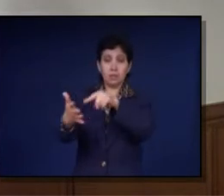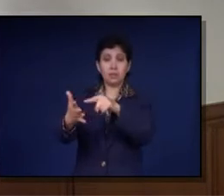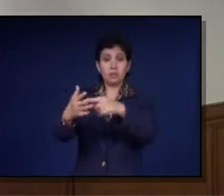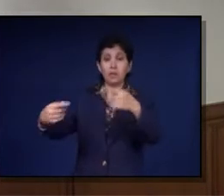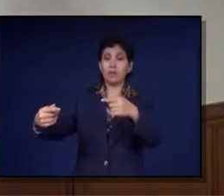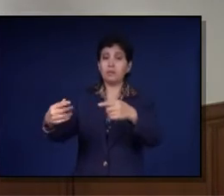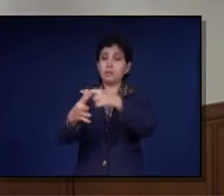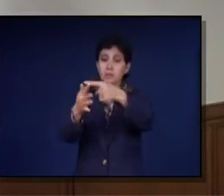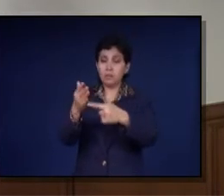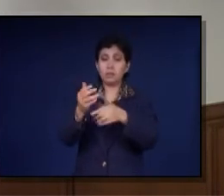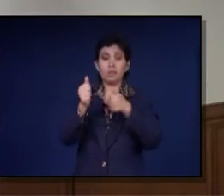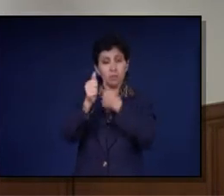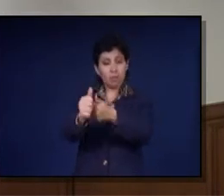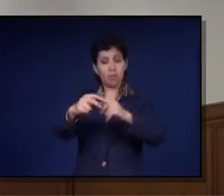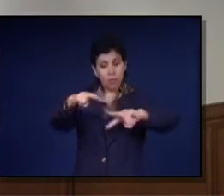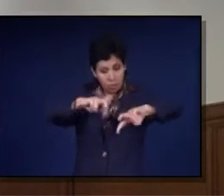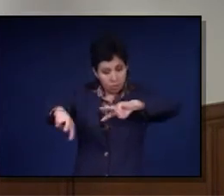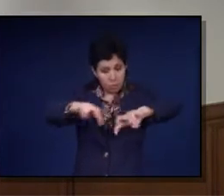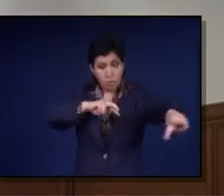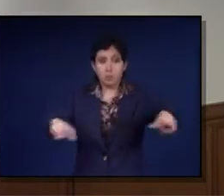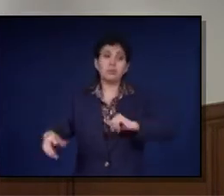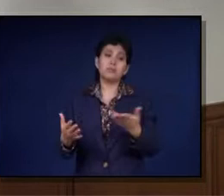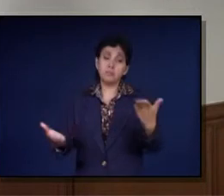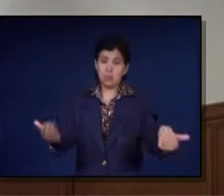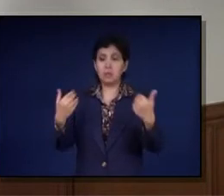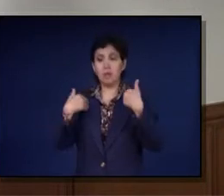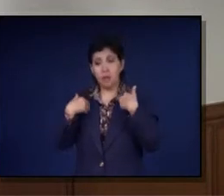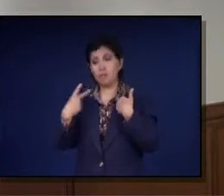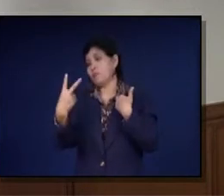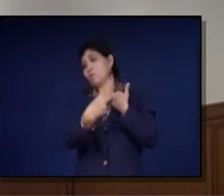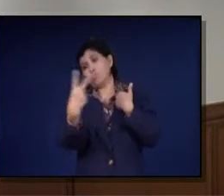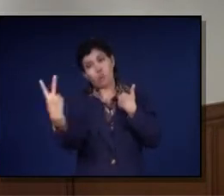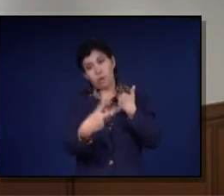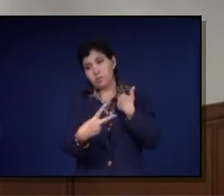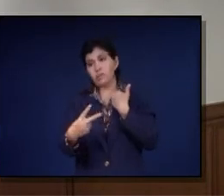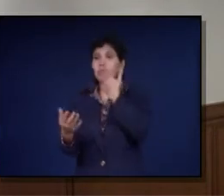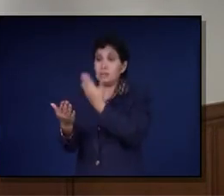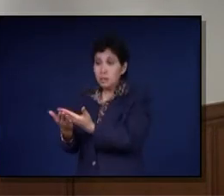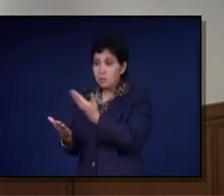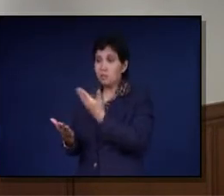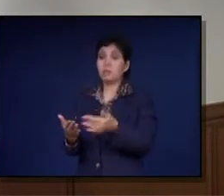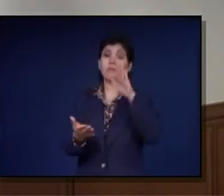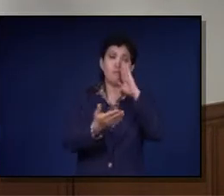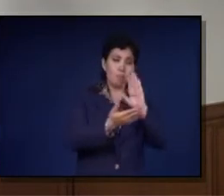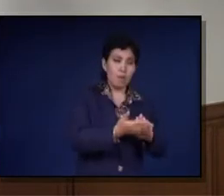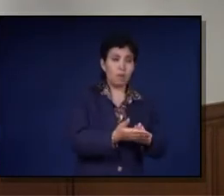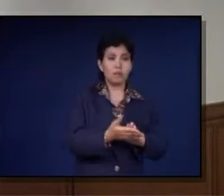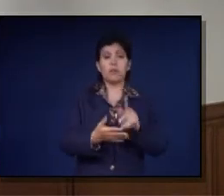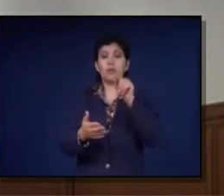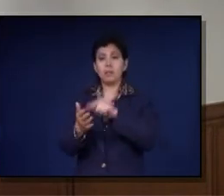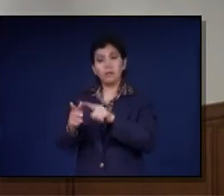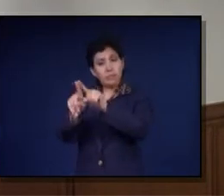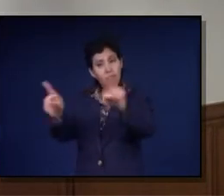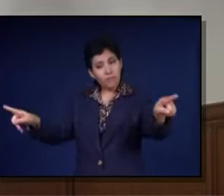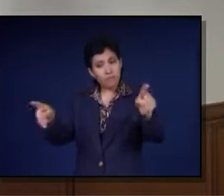within the experiment, it is always in a box specially formed with different population, with different